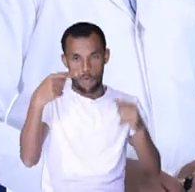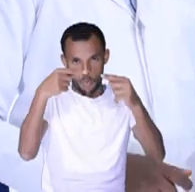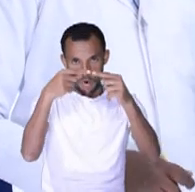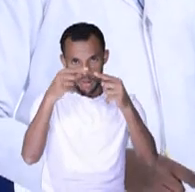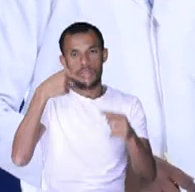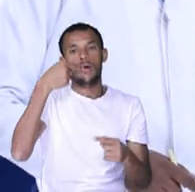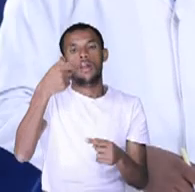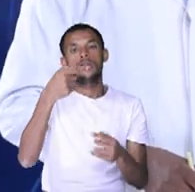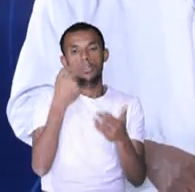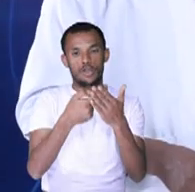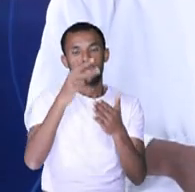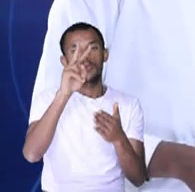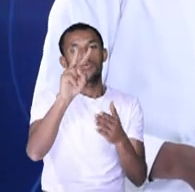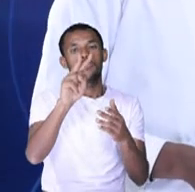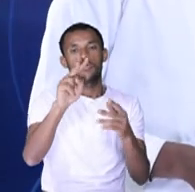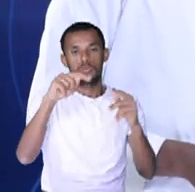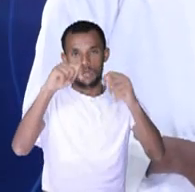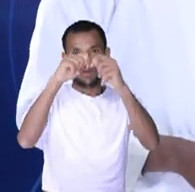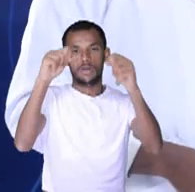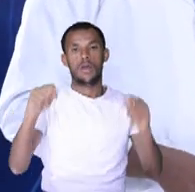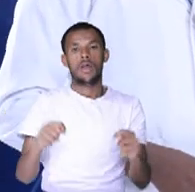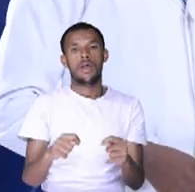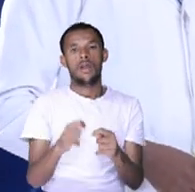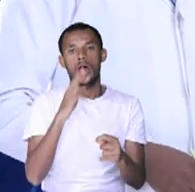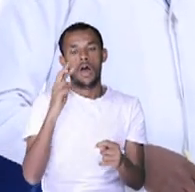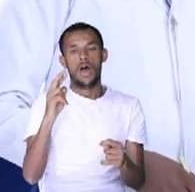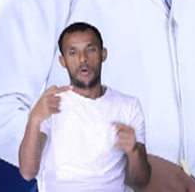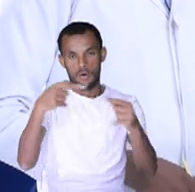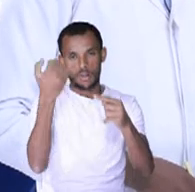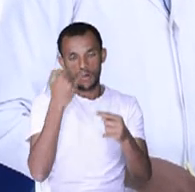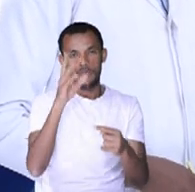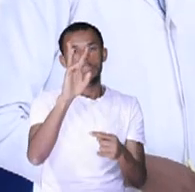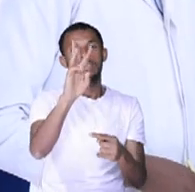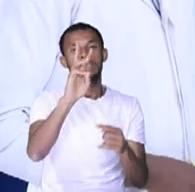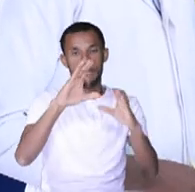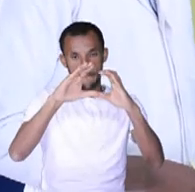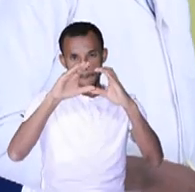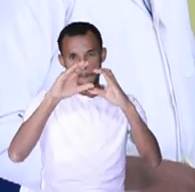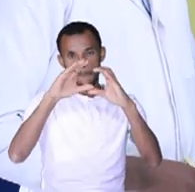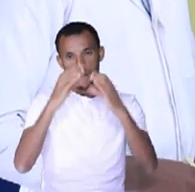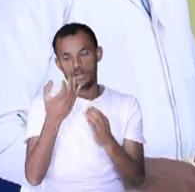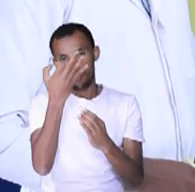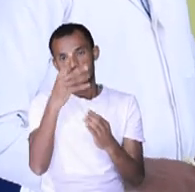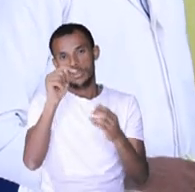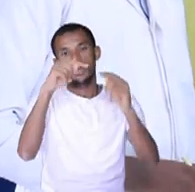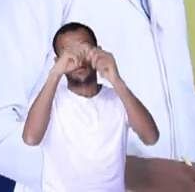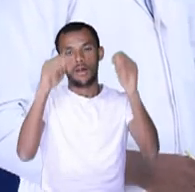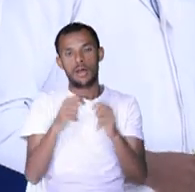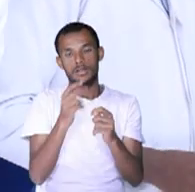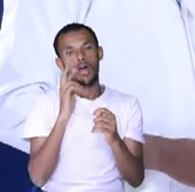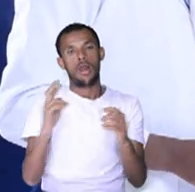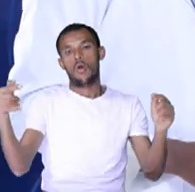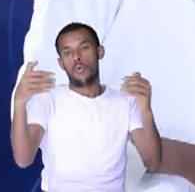congruent. These two triangles are congruent if 6 parts of these two triangles are congruent,